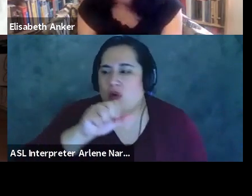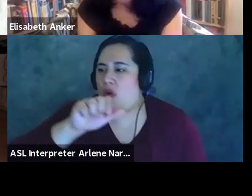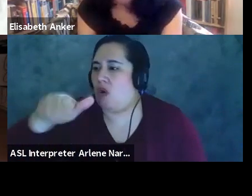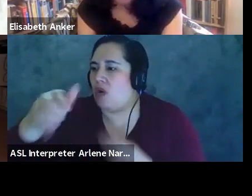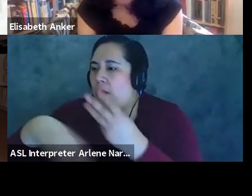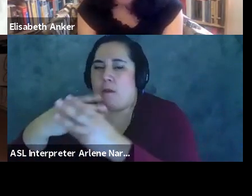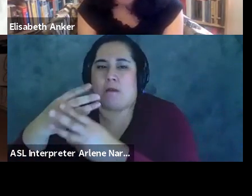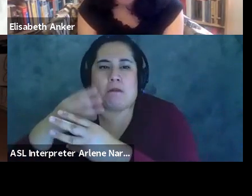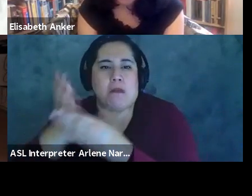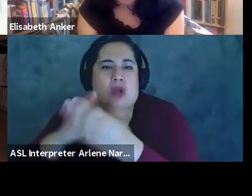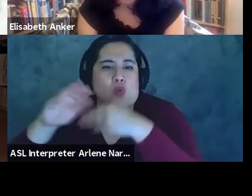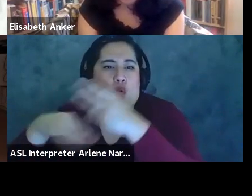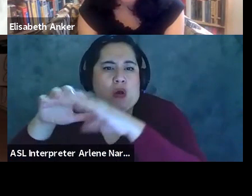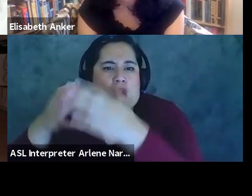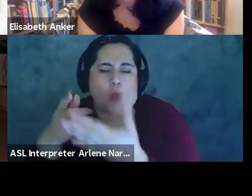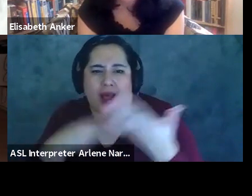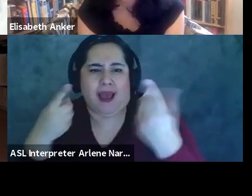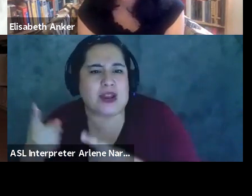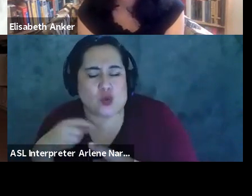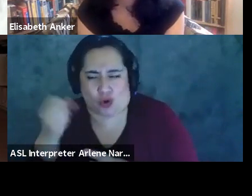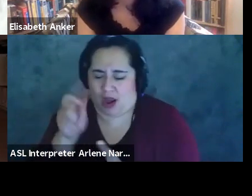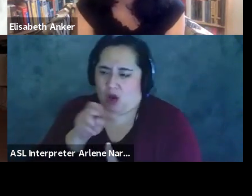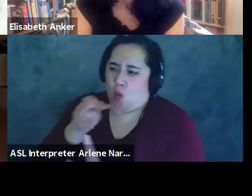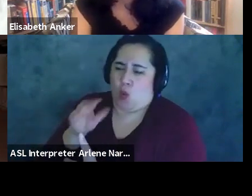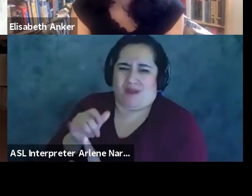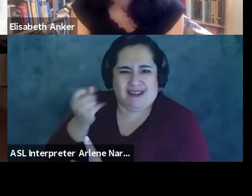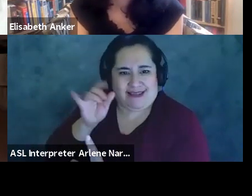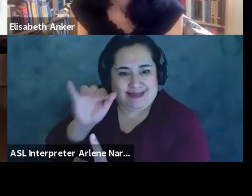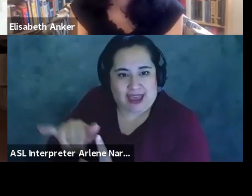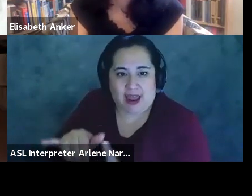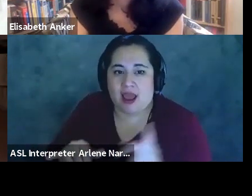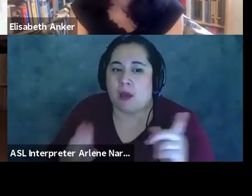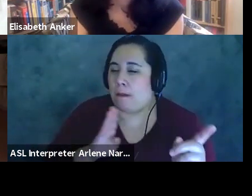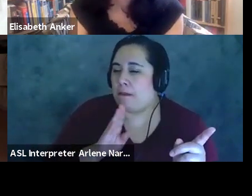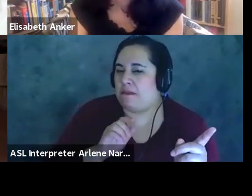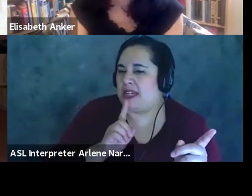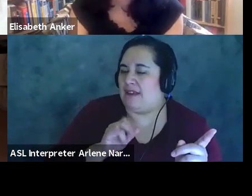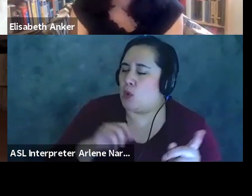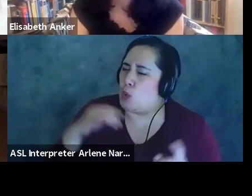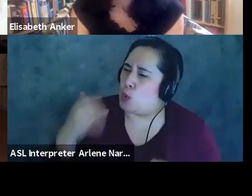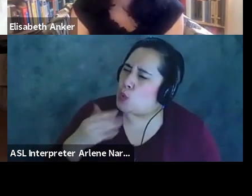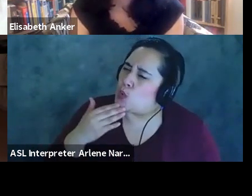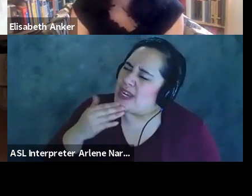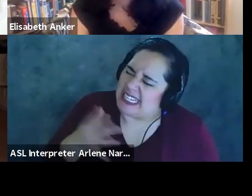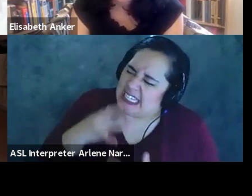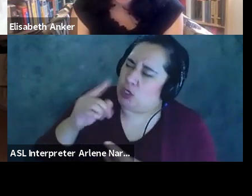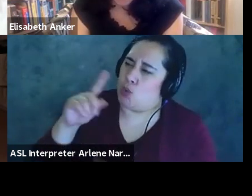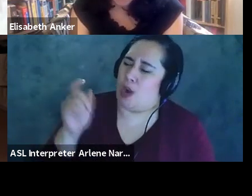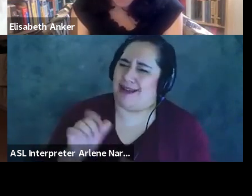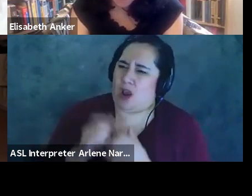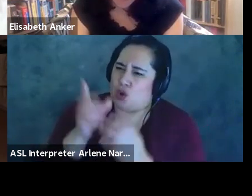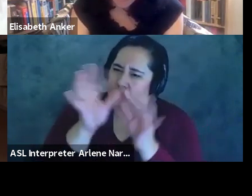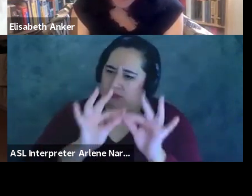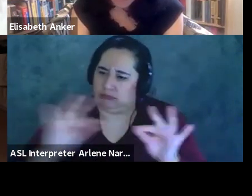the world today. You raise a really interesting question about neoliberalism in the way you've sort of formulated